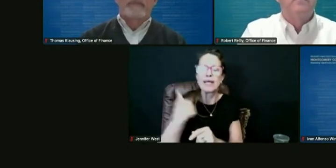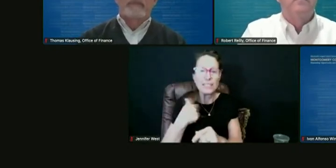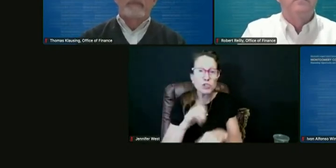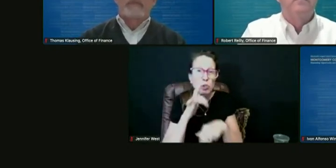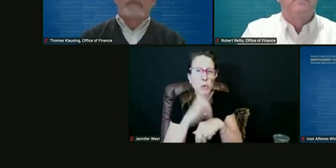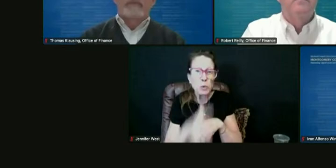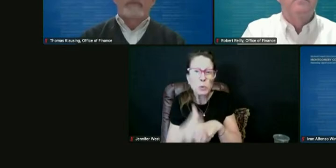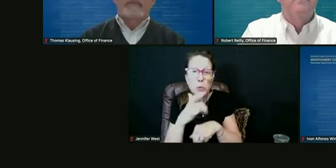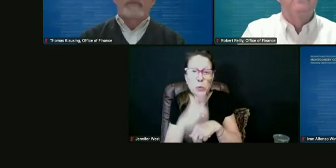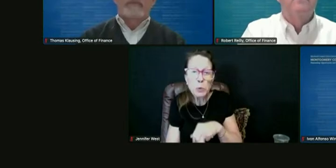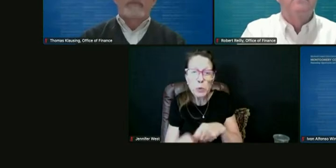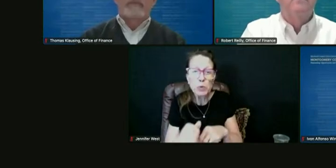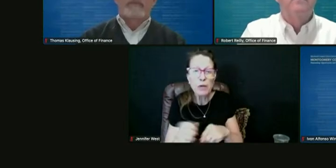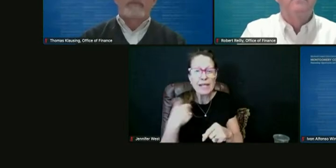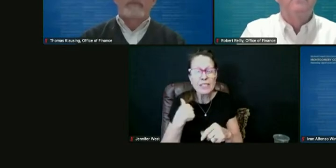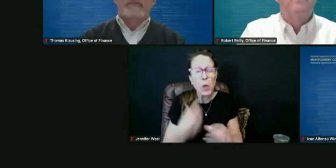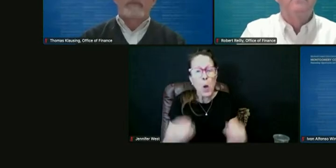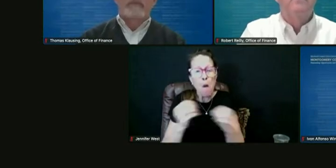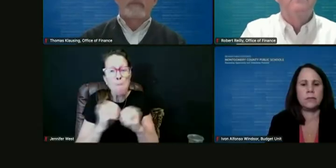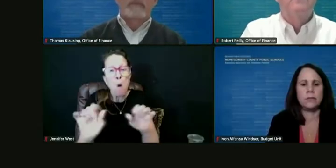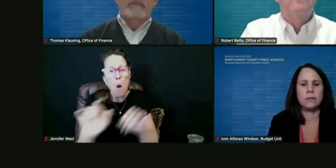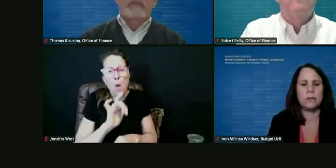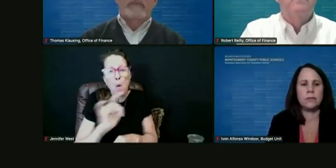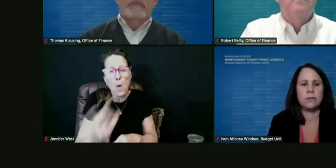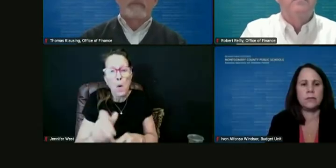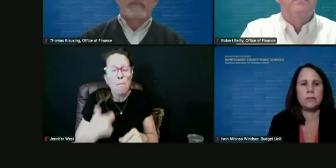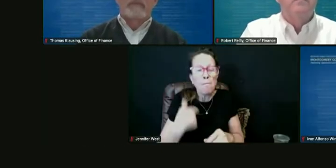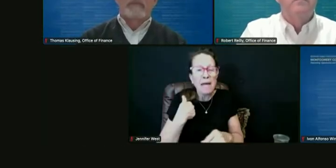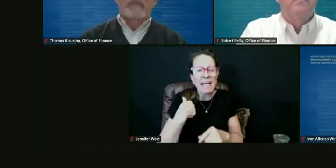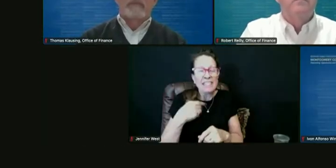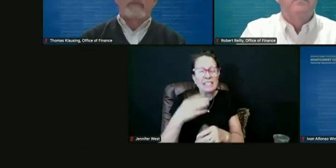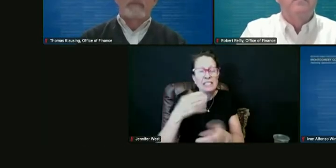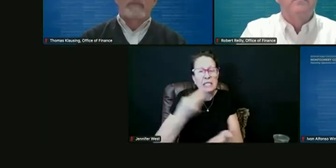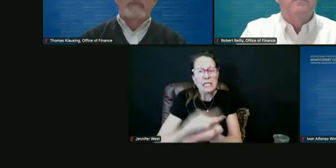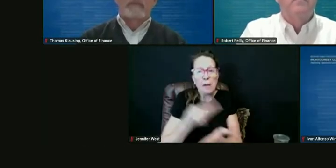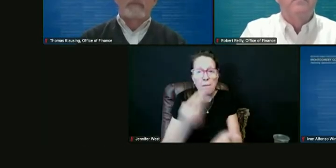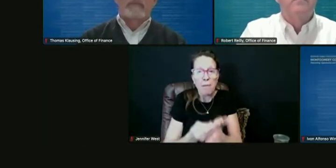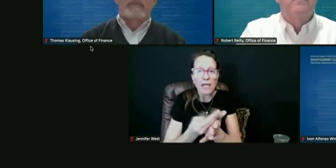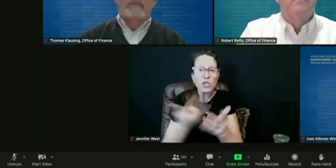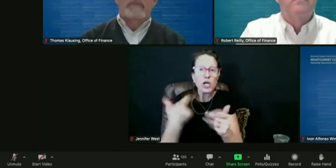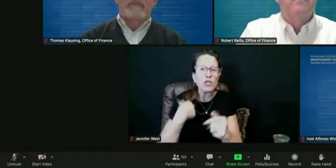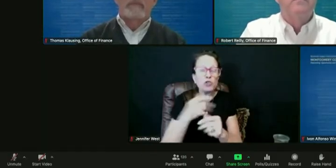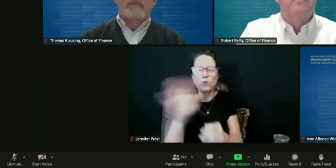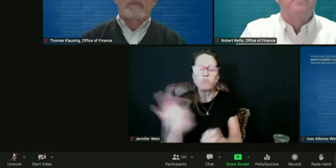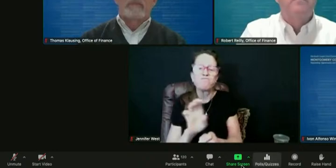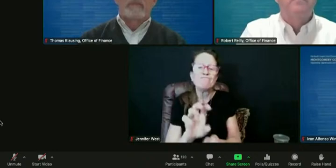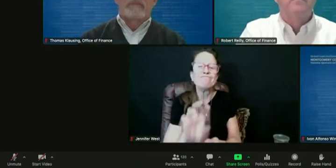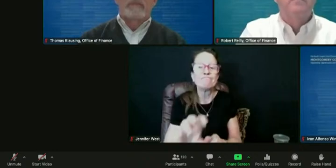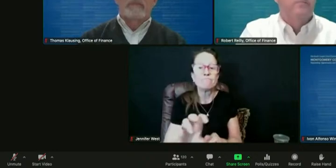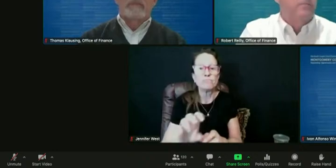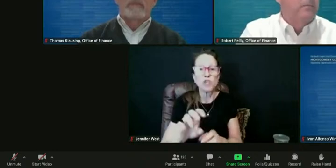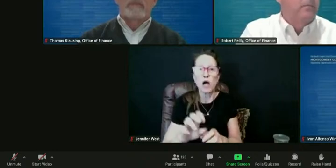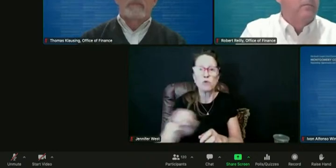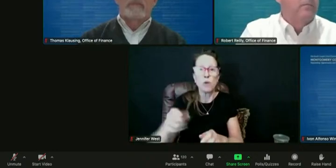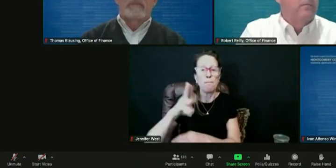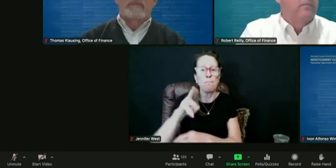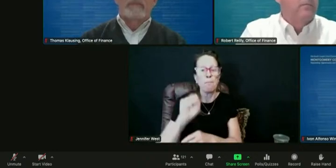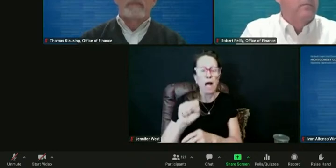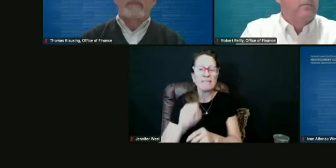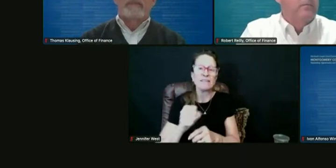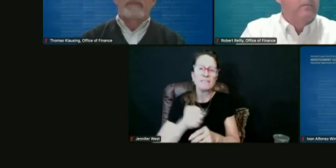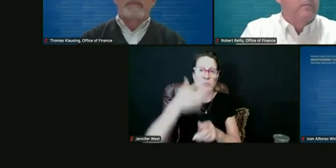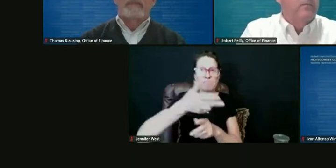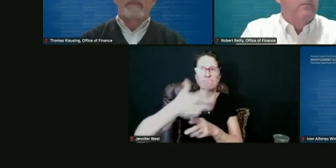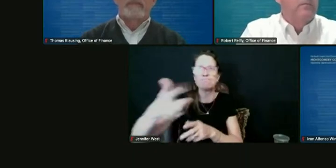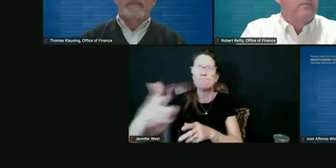to purchase, install, maintain, and operate a bus washing facility so that the fleet of buses in Montgomery County can be washed